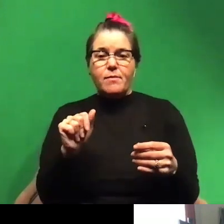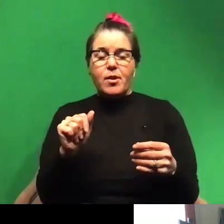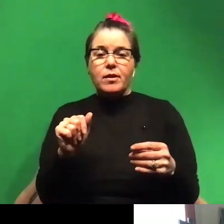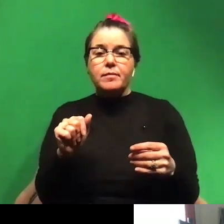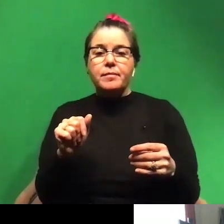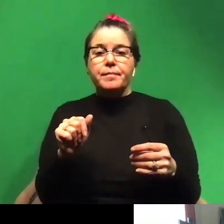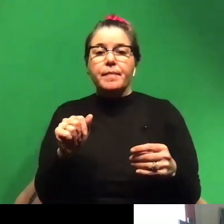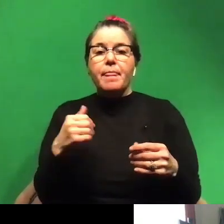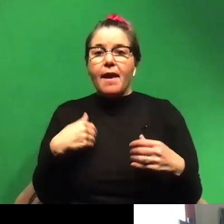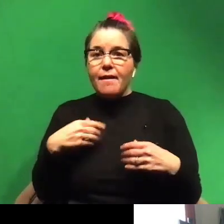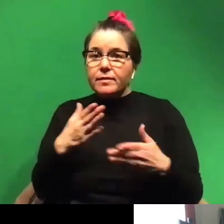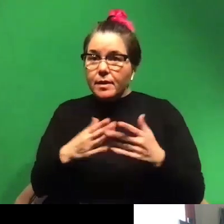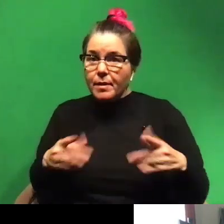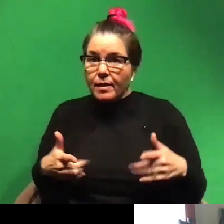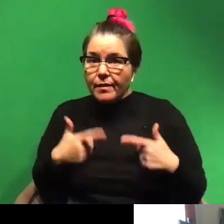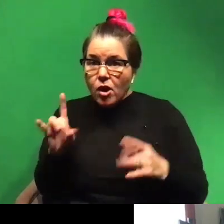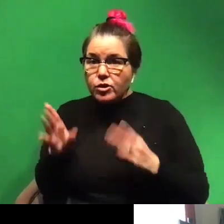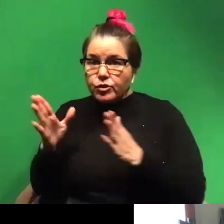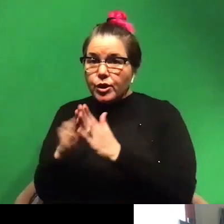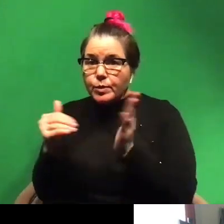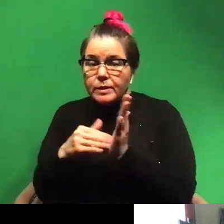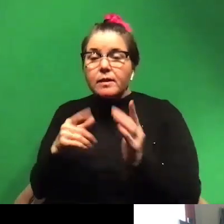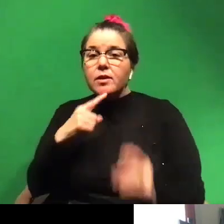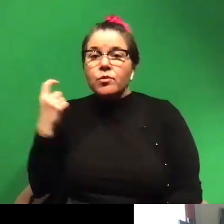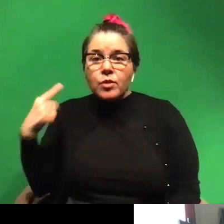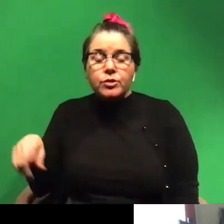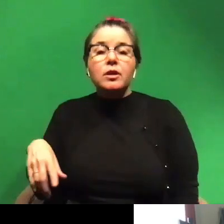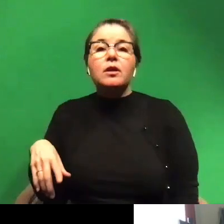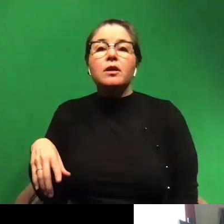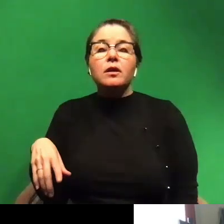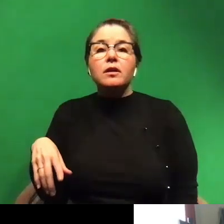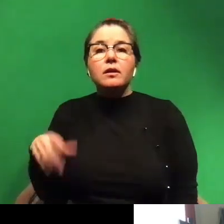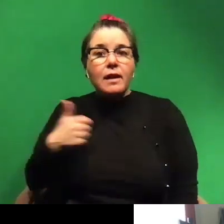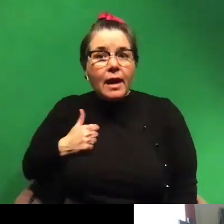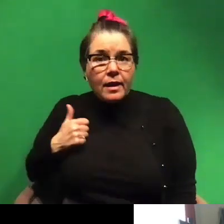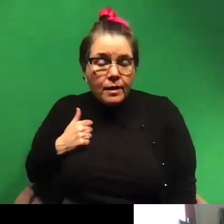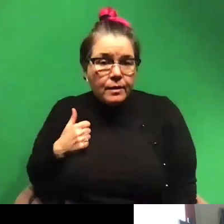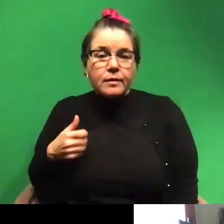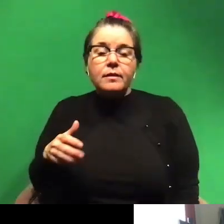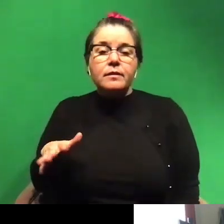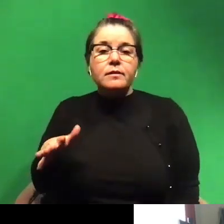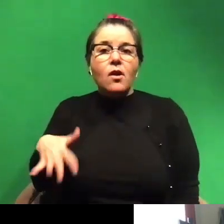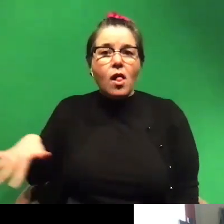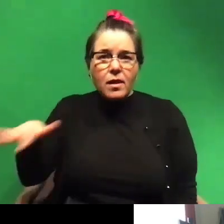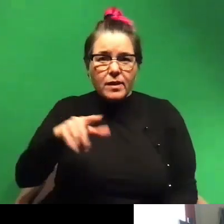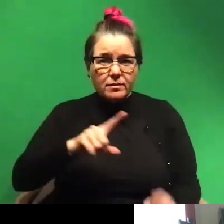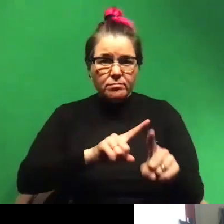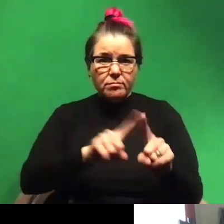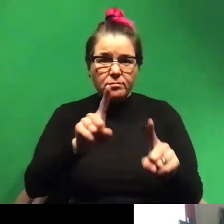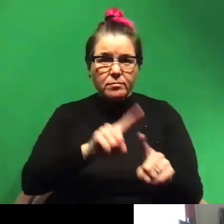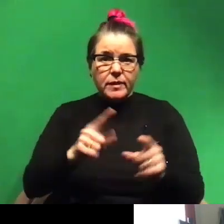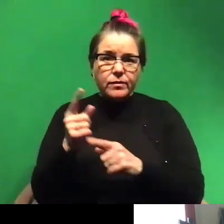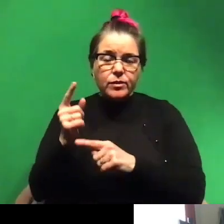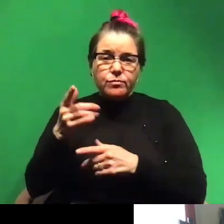who live in Australia and New Zealand and Russia and all in Canada. And all of us have different